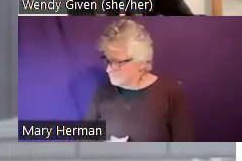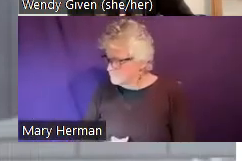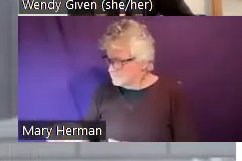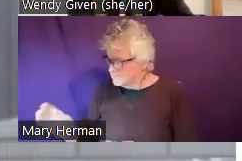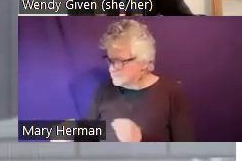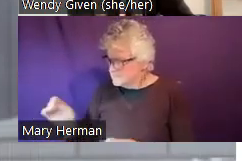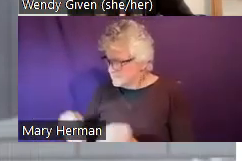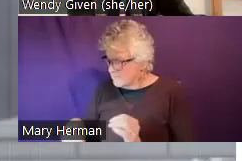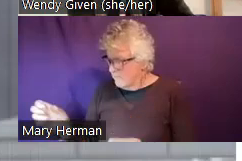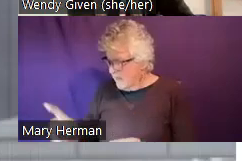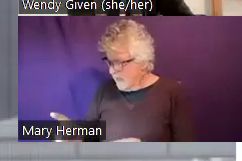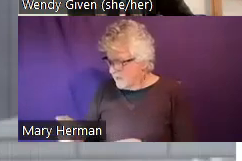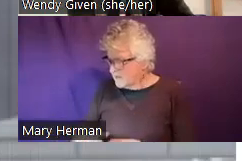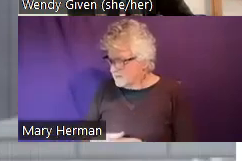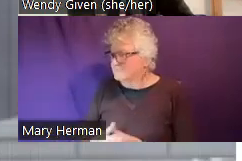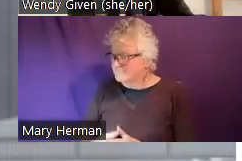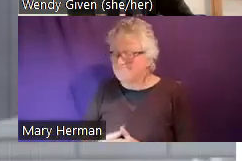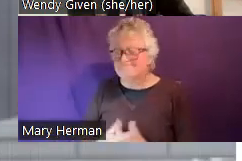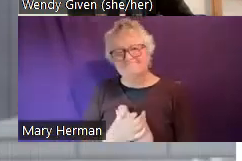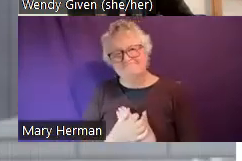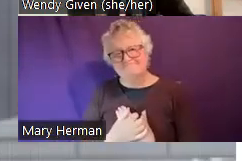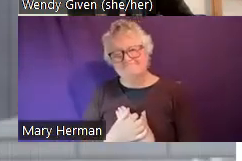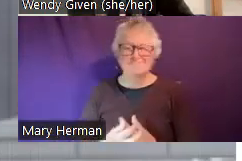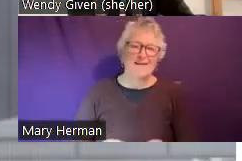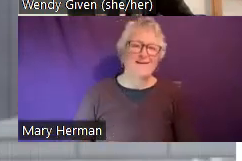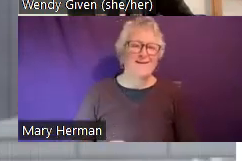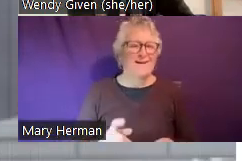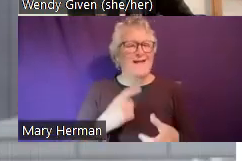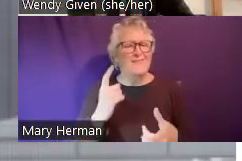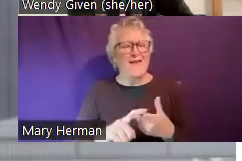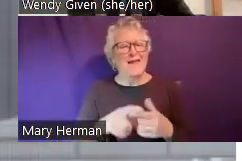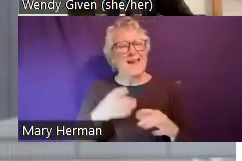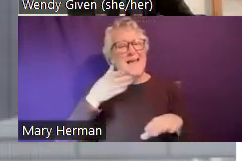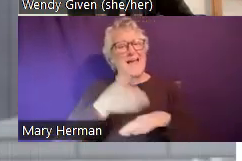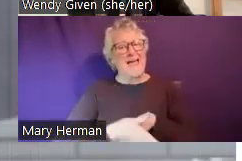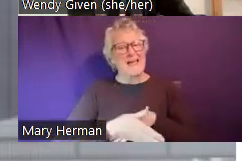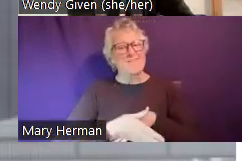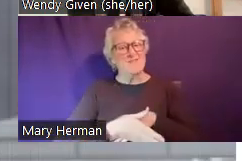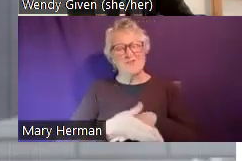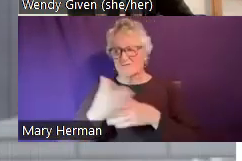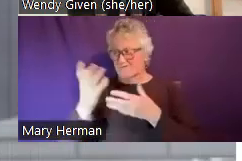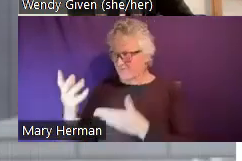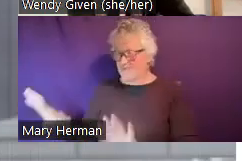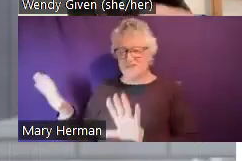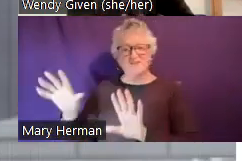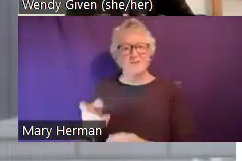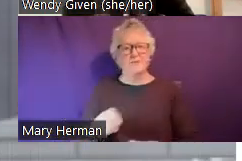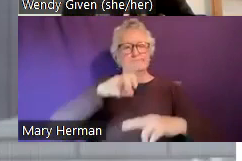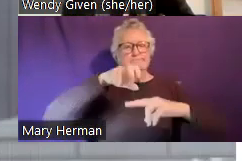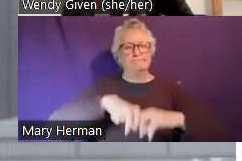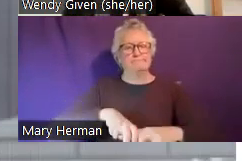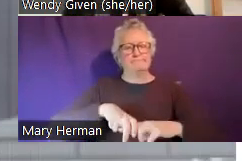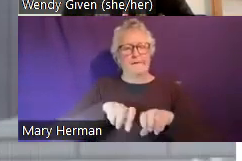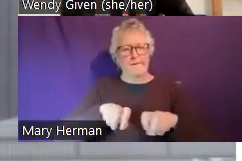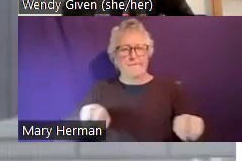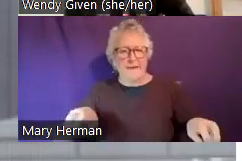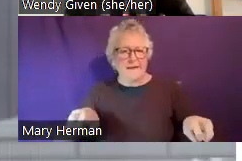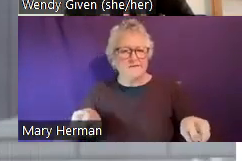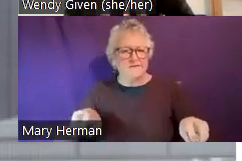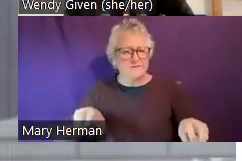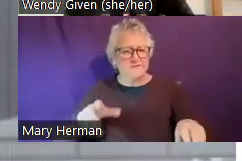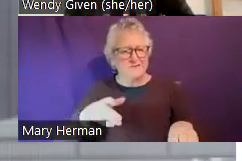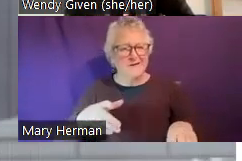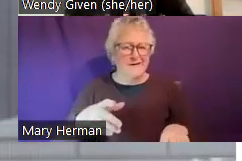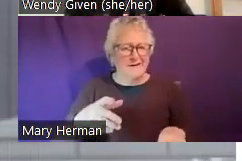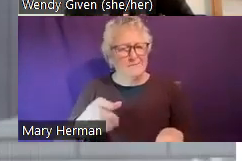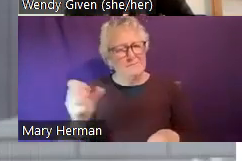sit on this bench and put on your shoes, or just have a moment after dealing with TSA. And then we